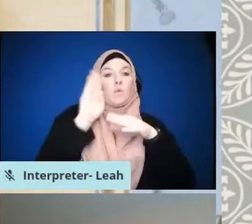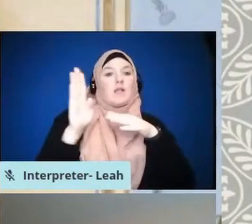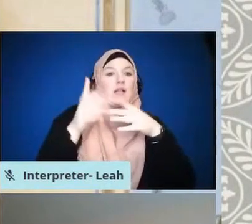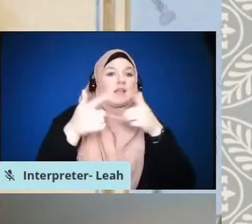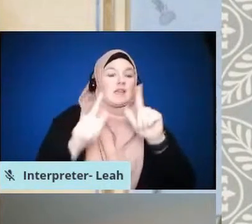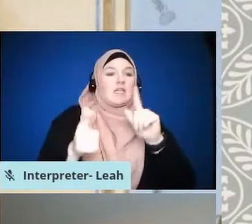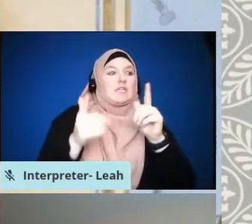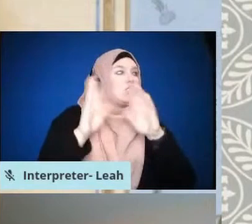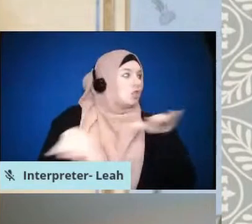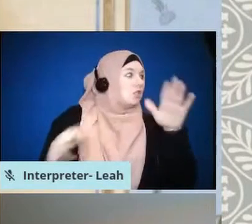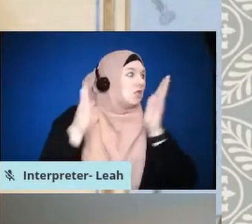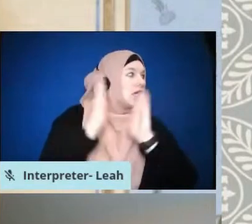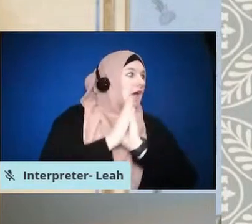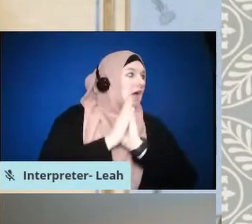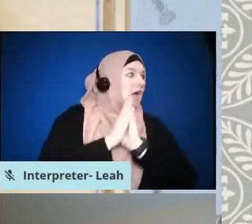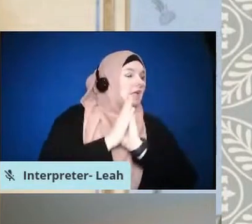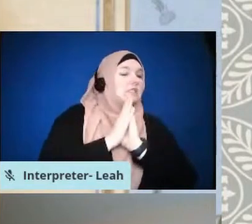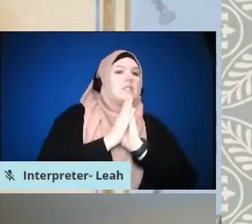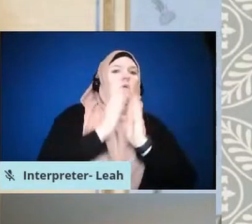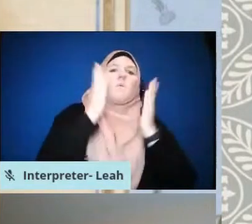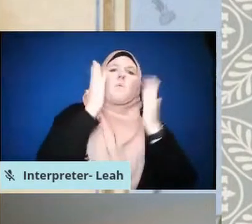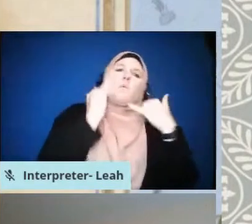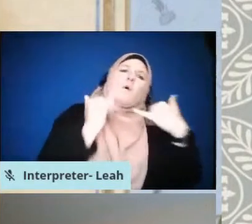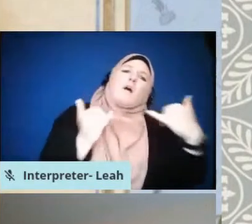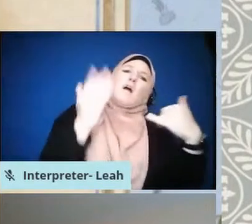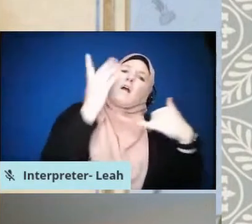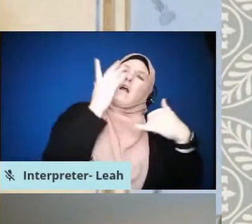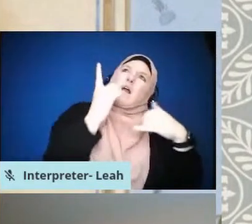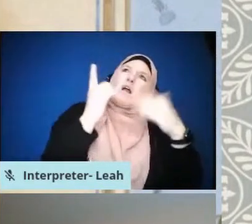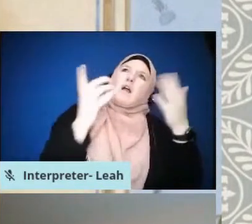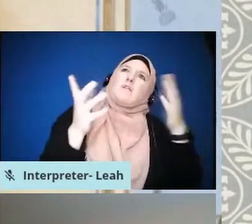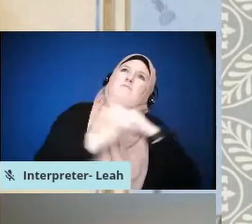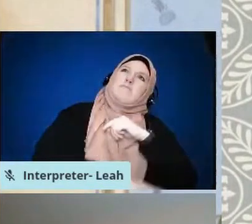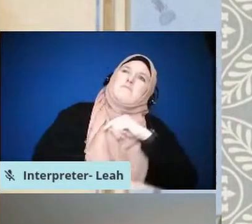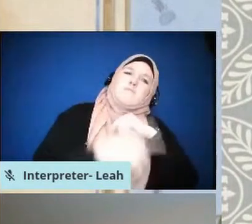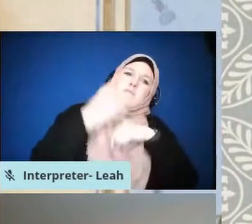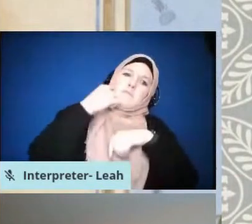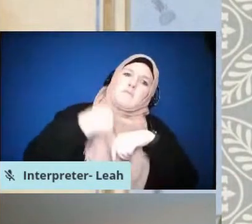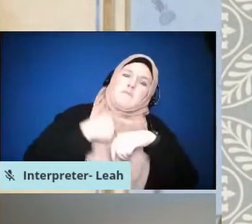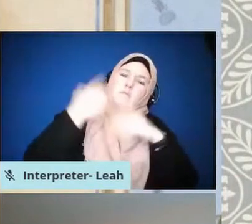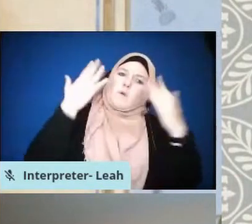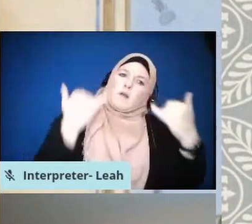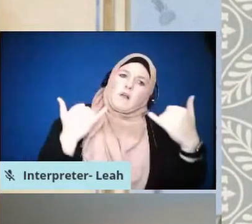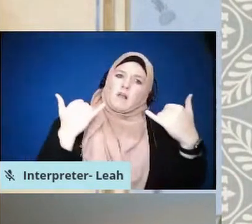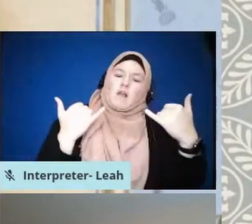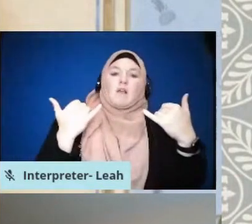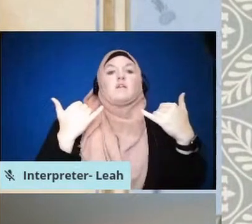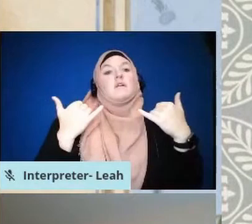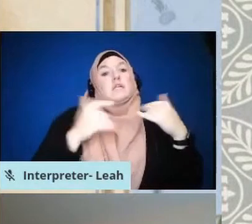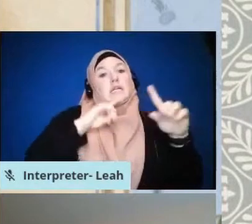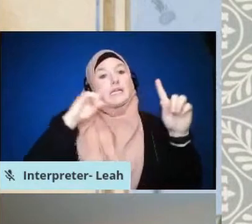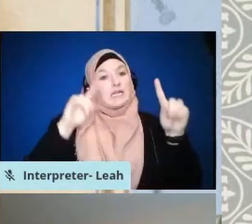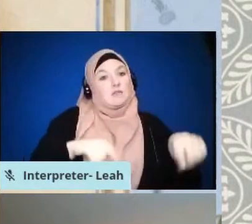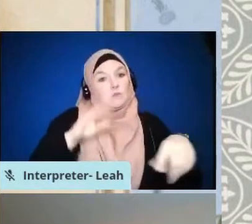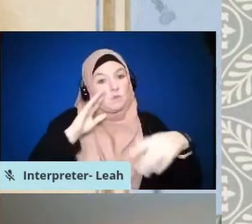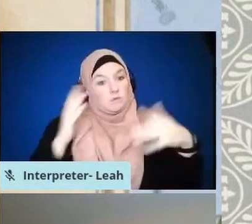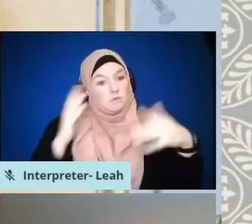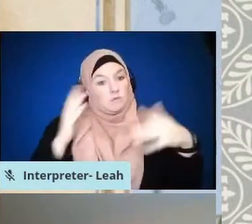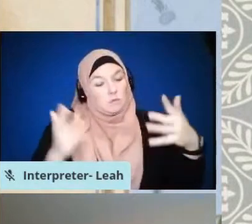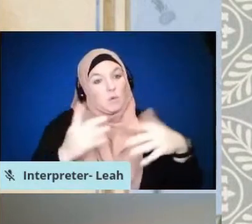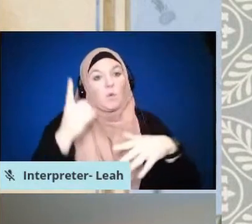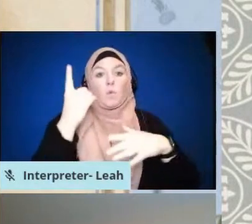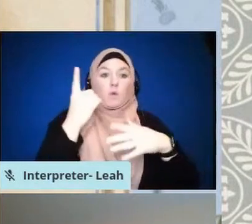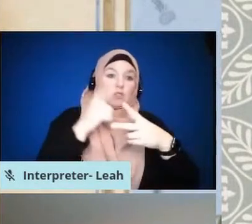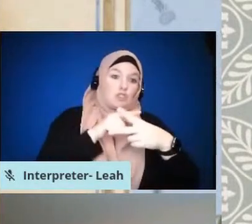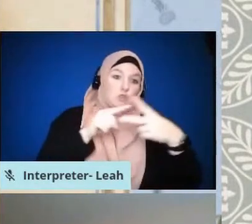ask in an implicit manner why God chooses to do harmful things to us. The answer would be one